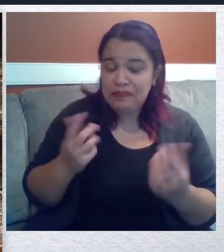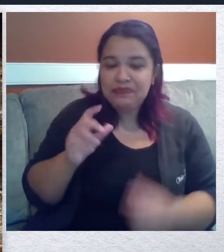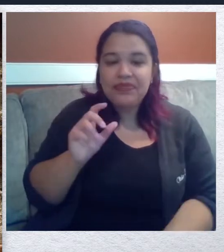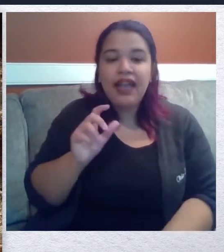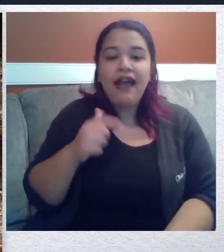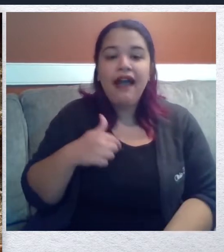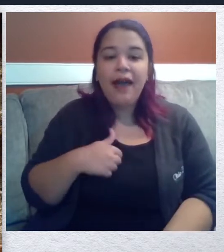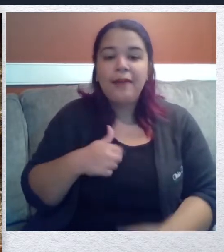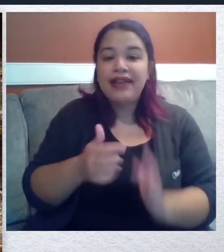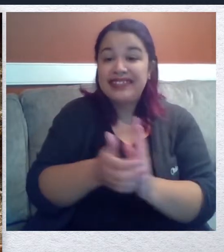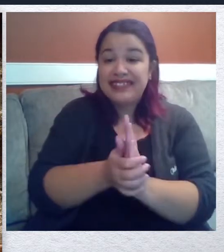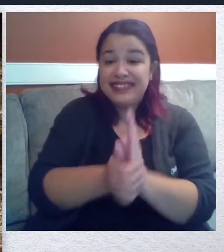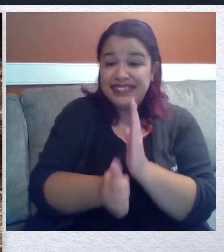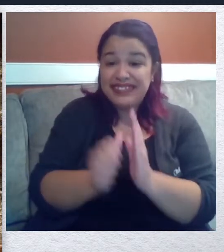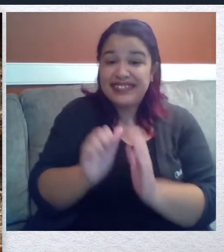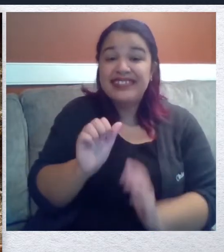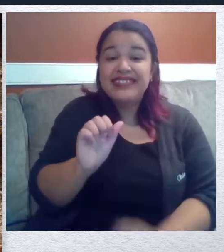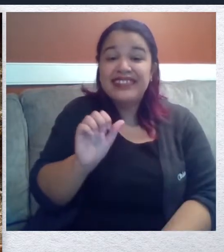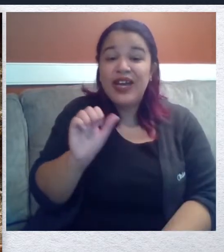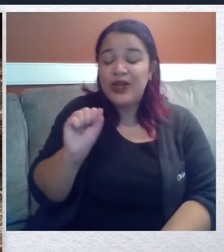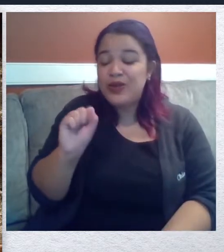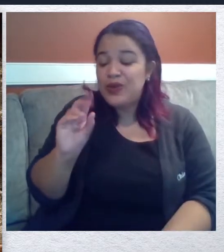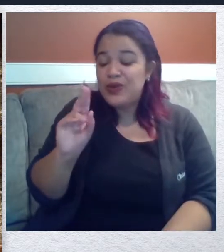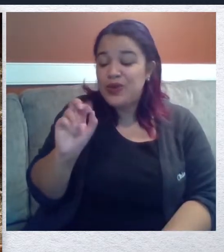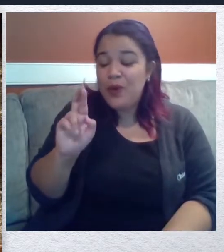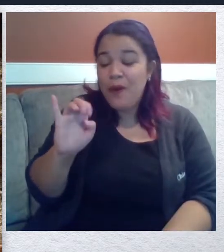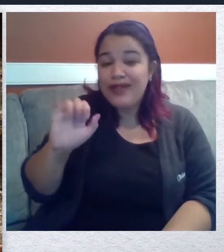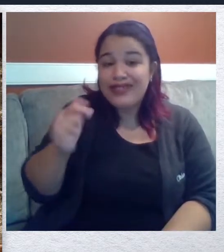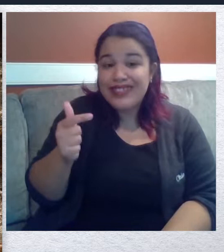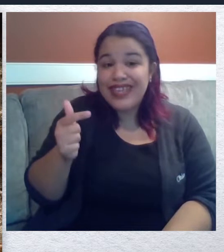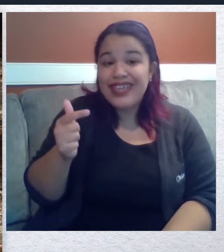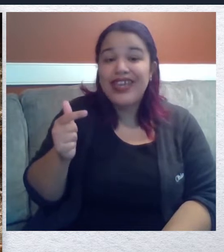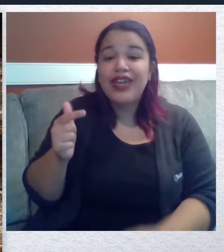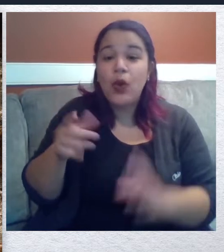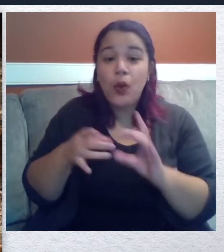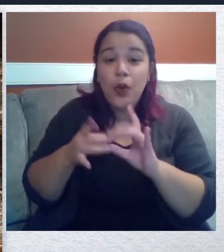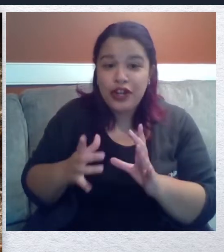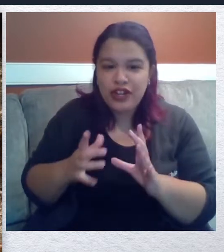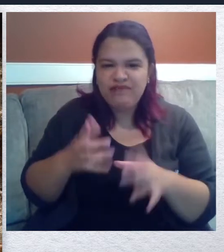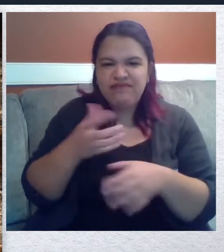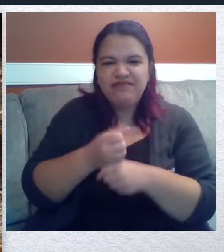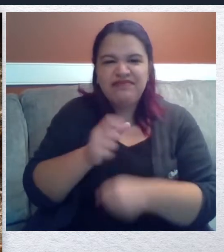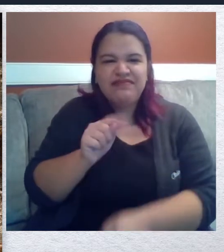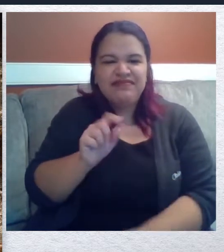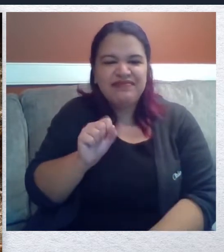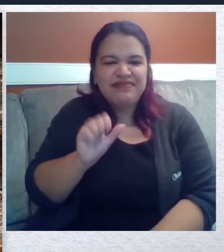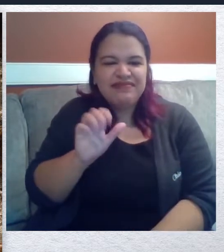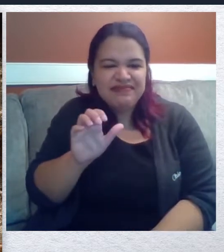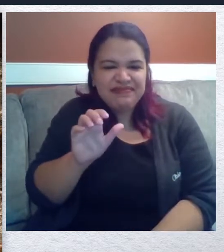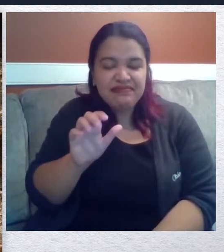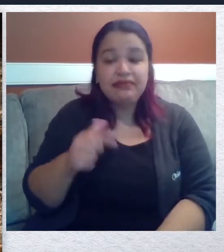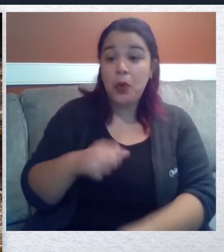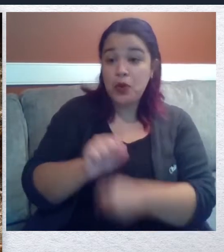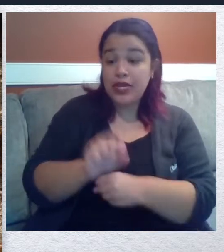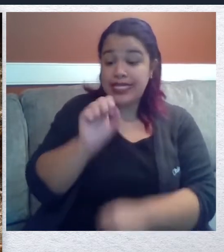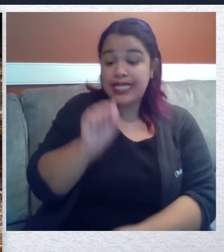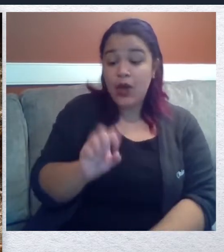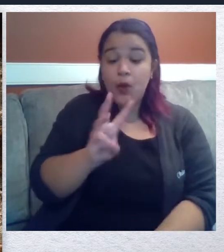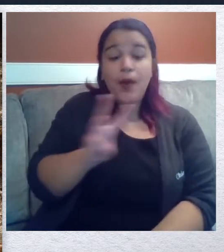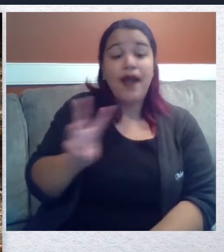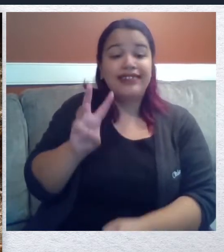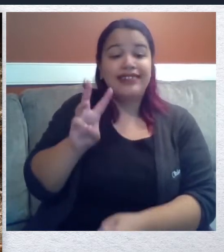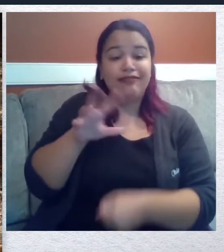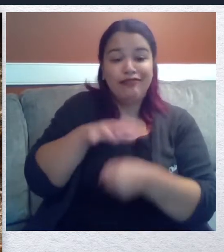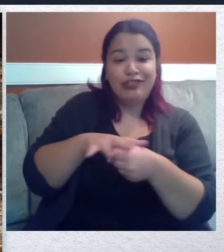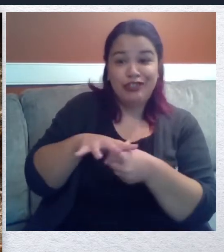Southwest region. In my role, I help job seekers, job developers, counselors, and our